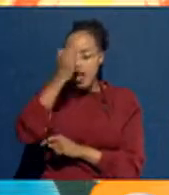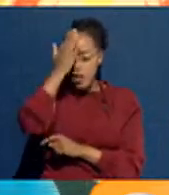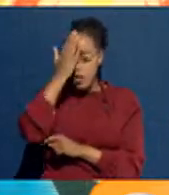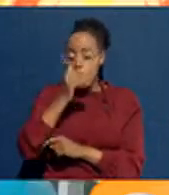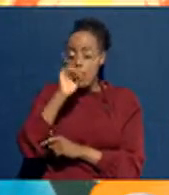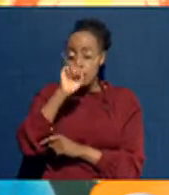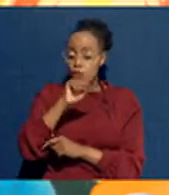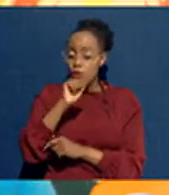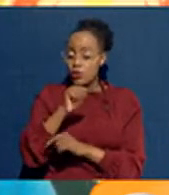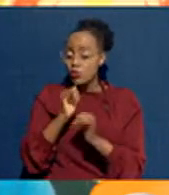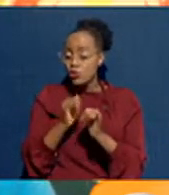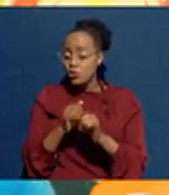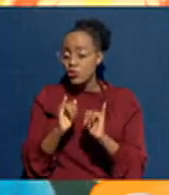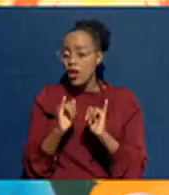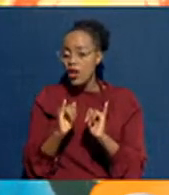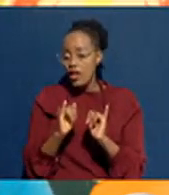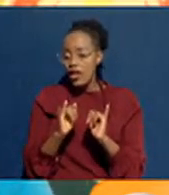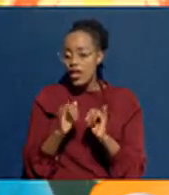kujaribu